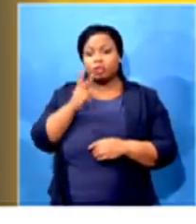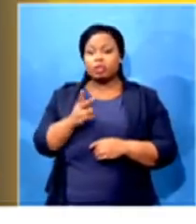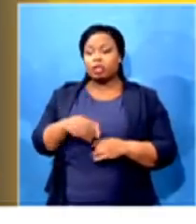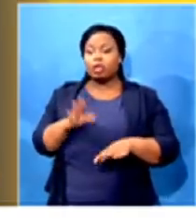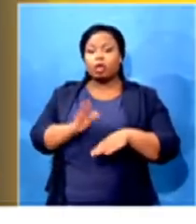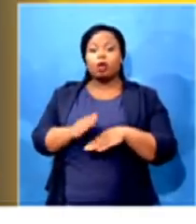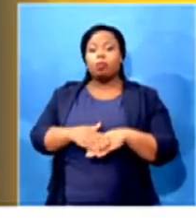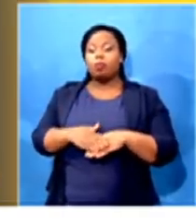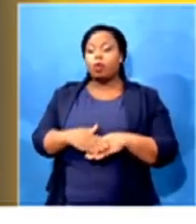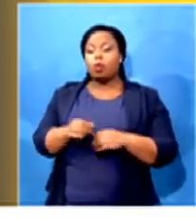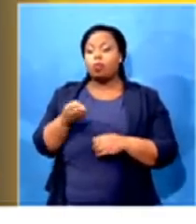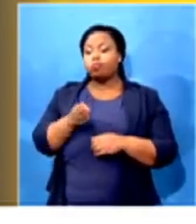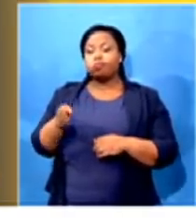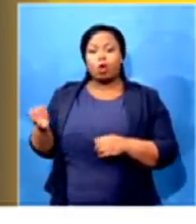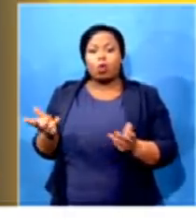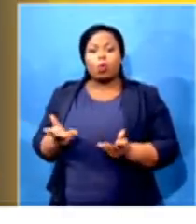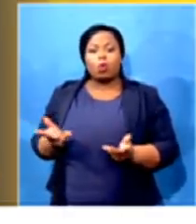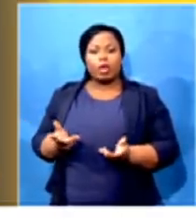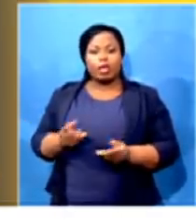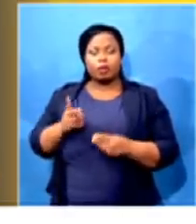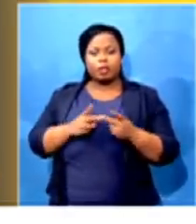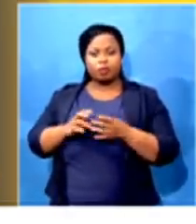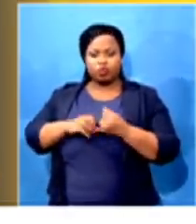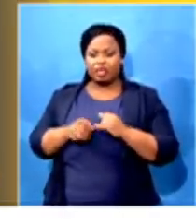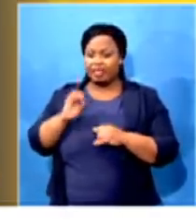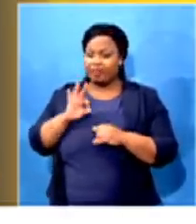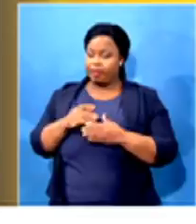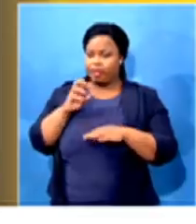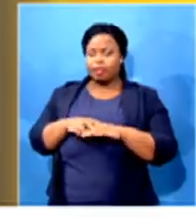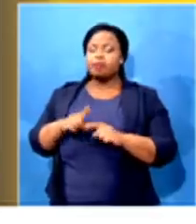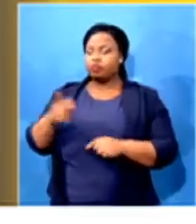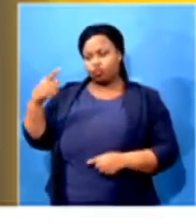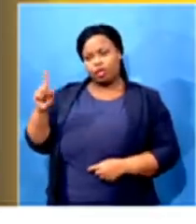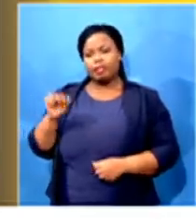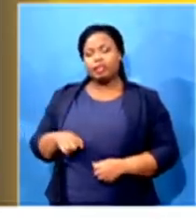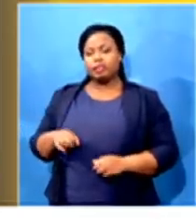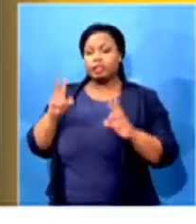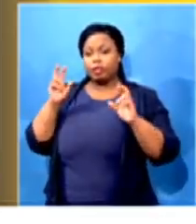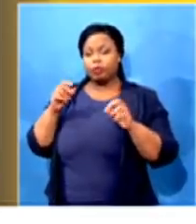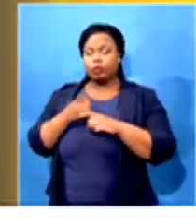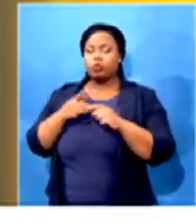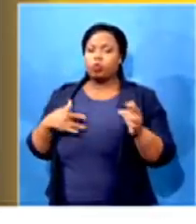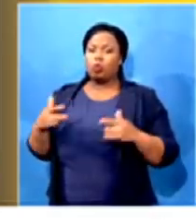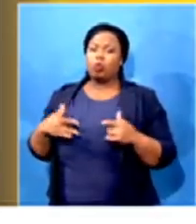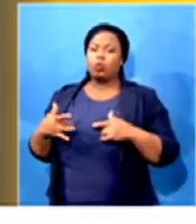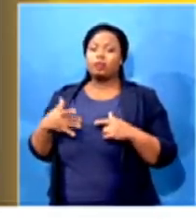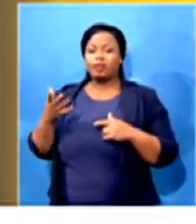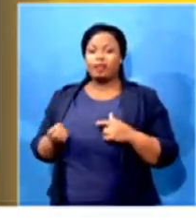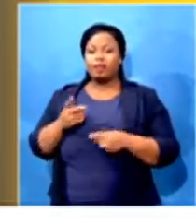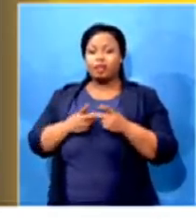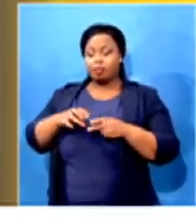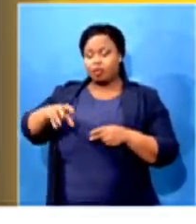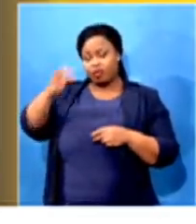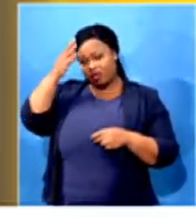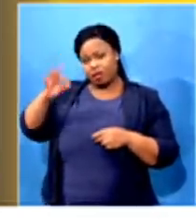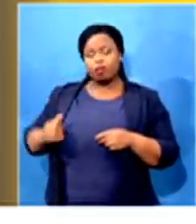create these areas actually should the needs arise. But we are correct. It is a matter that is quite worrying, and is a matter that the provincial